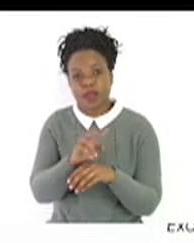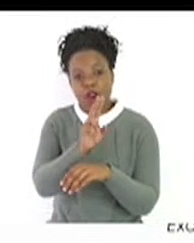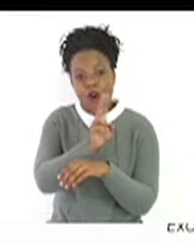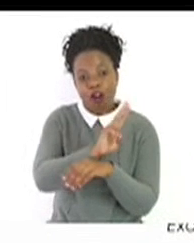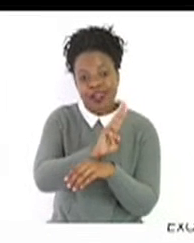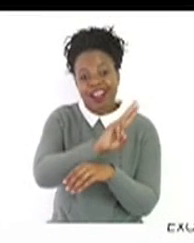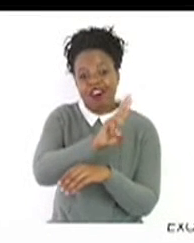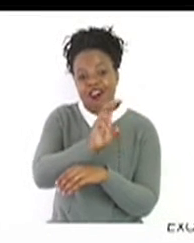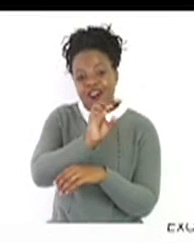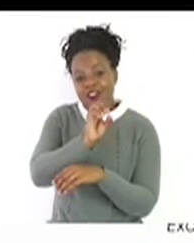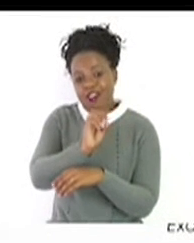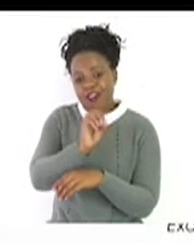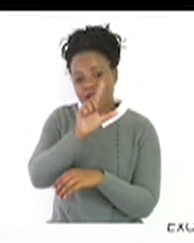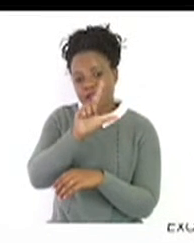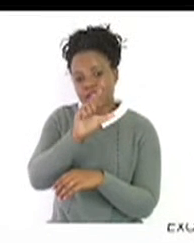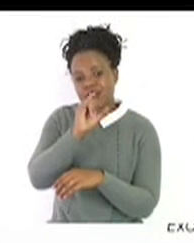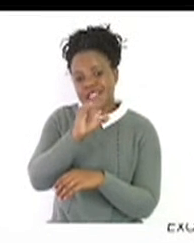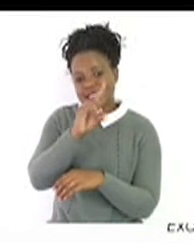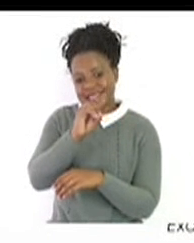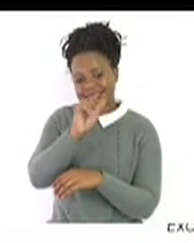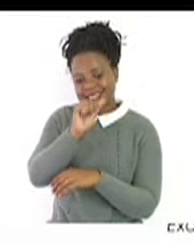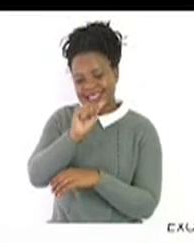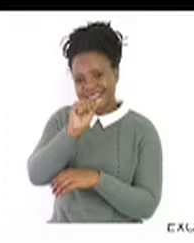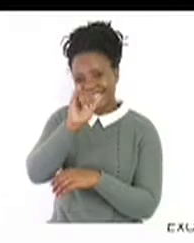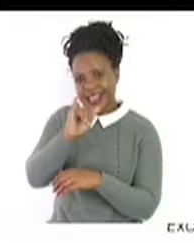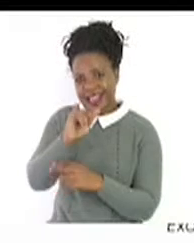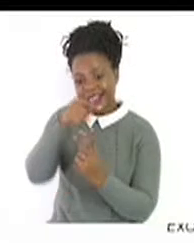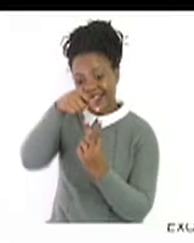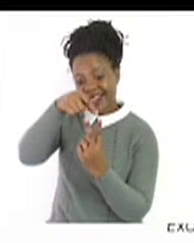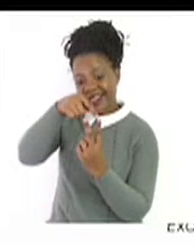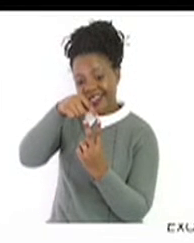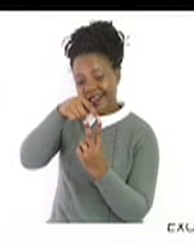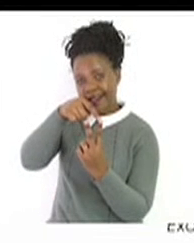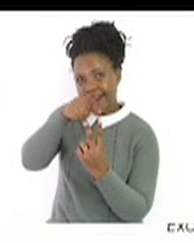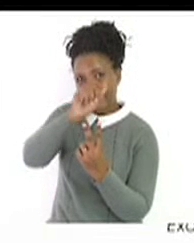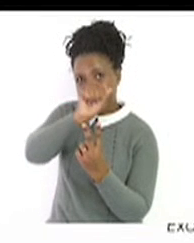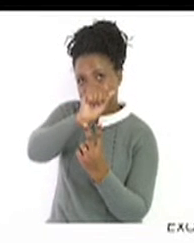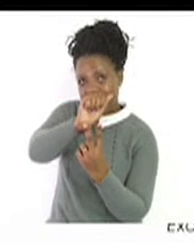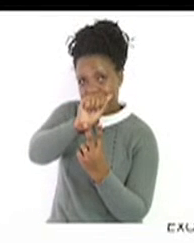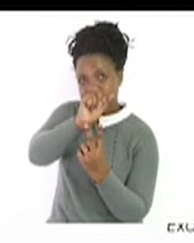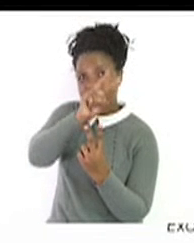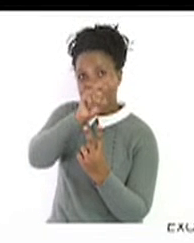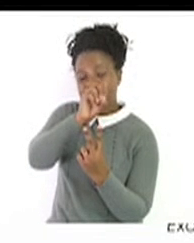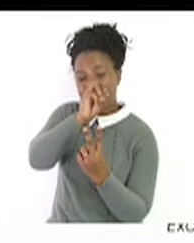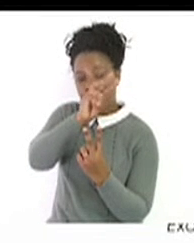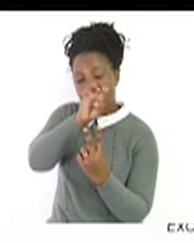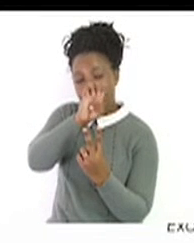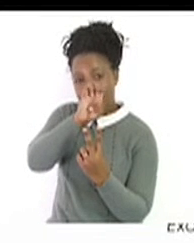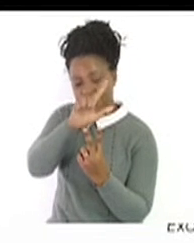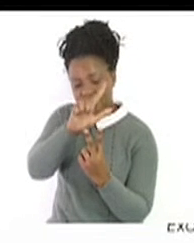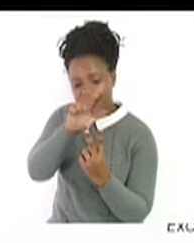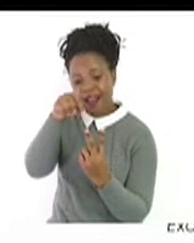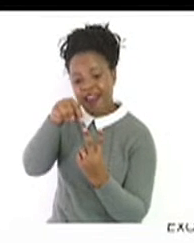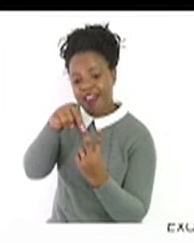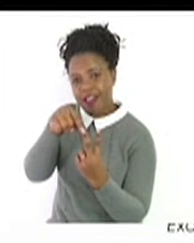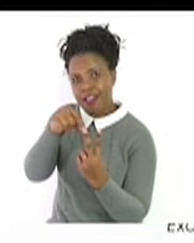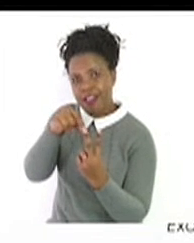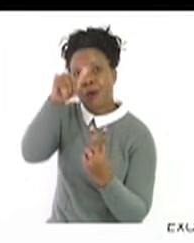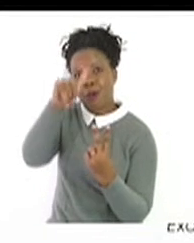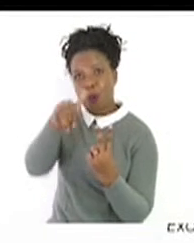Holiday. The word holiday or the noun holiday is ending with